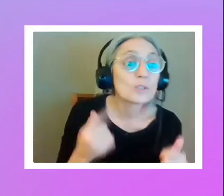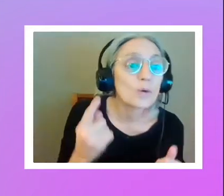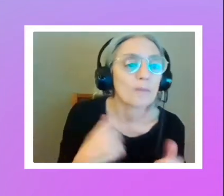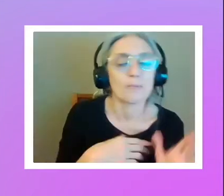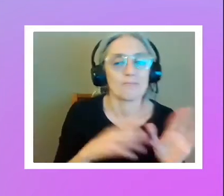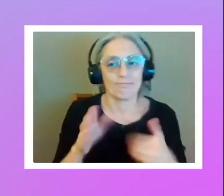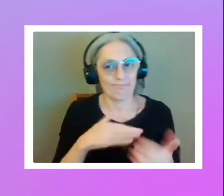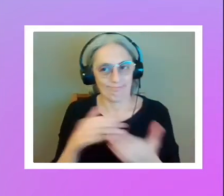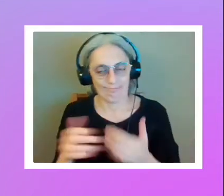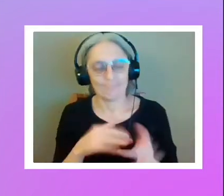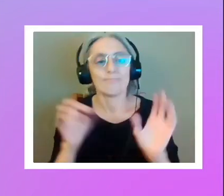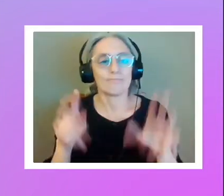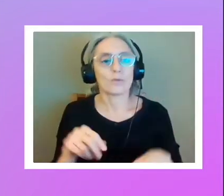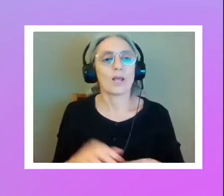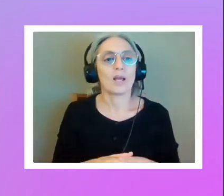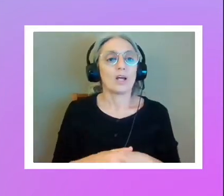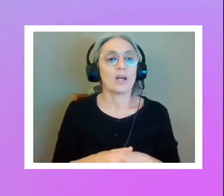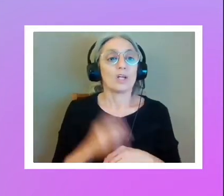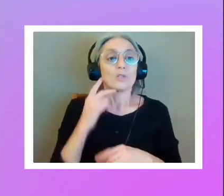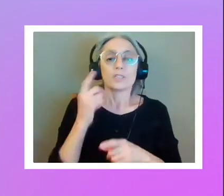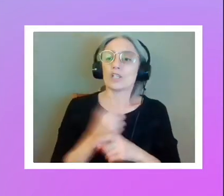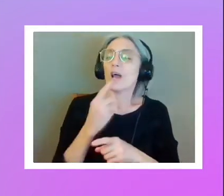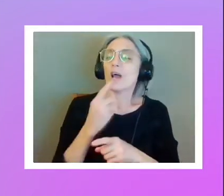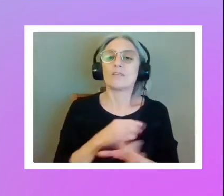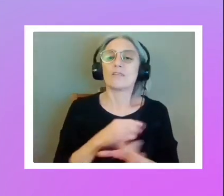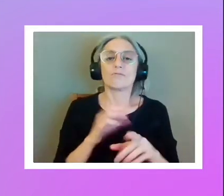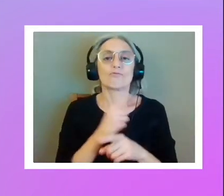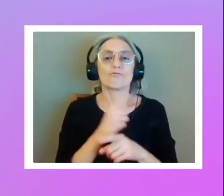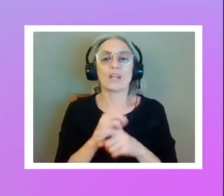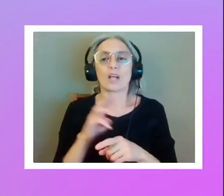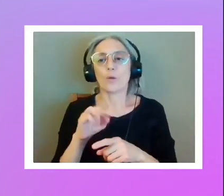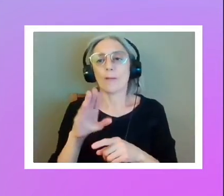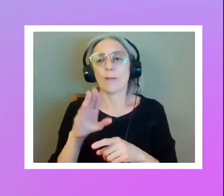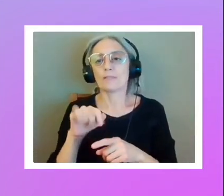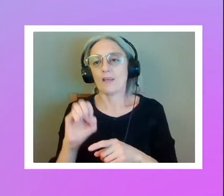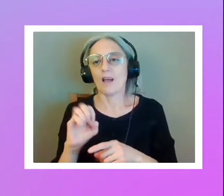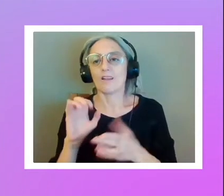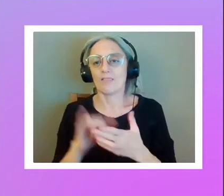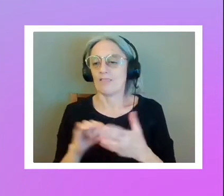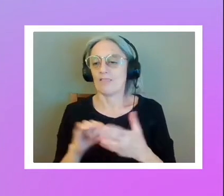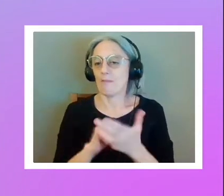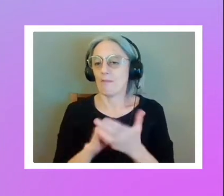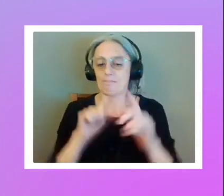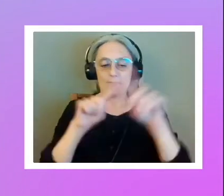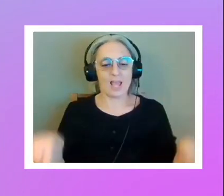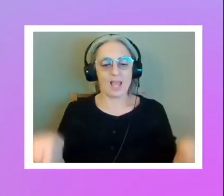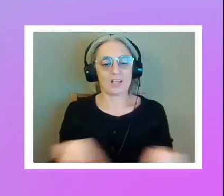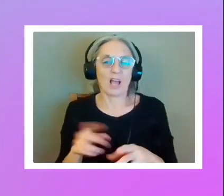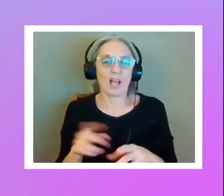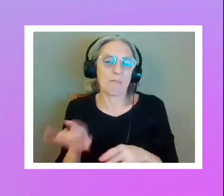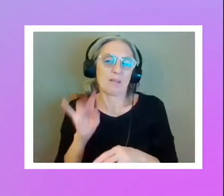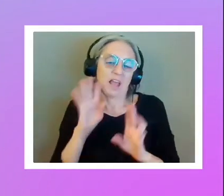Anyway, you can just see this is just a regular website page that I decided to do it on. But this one has